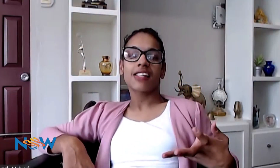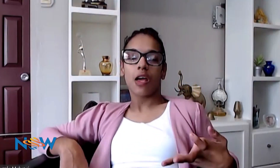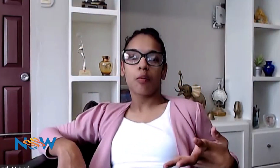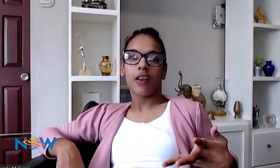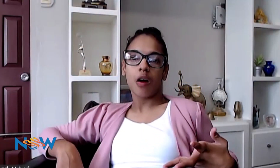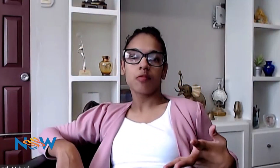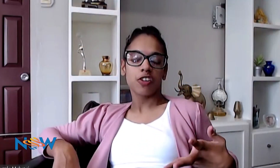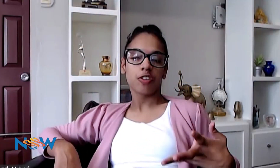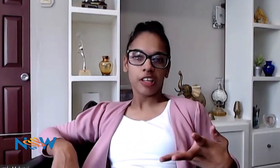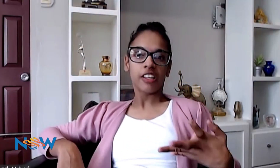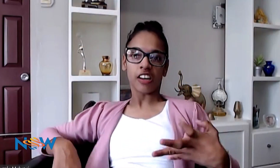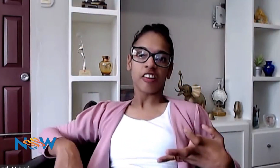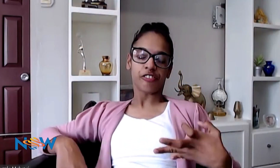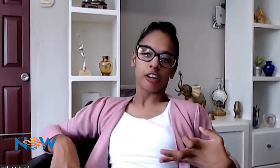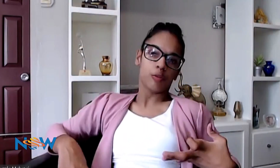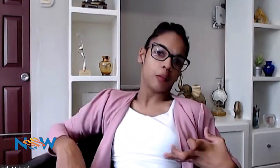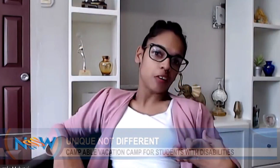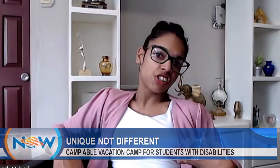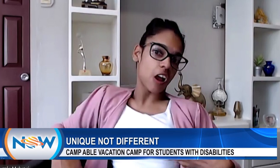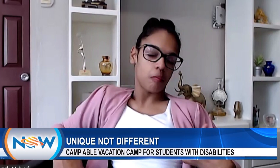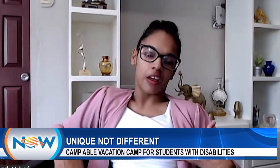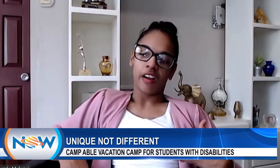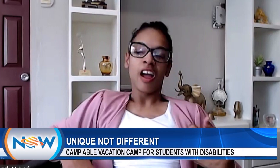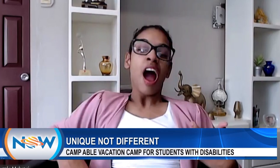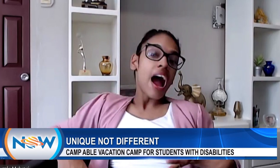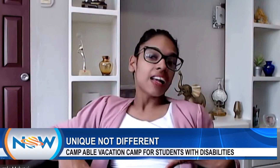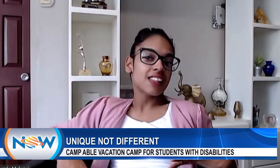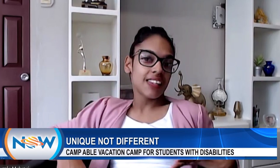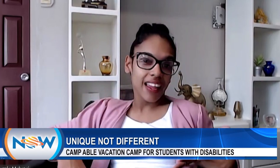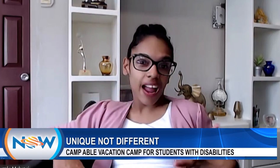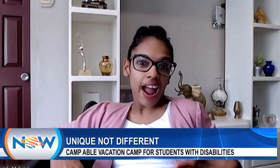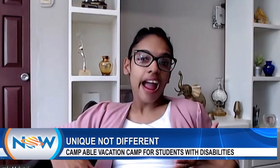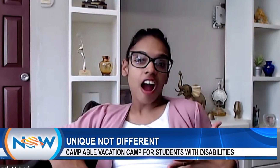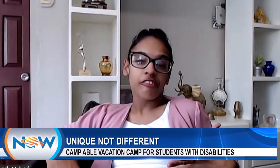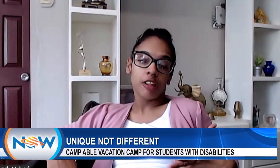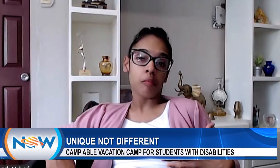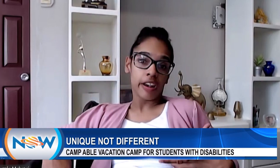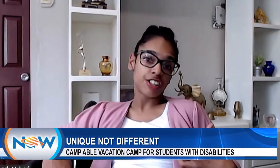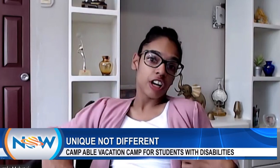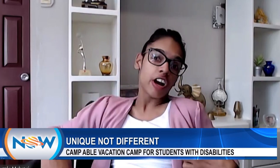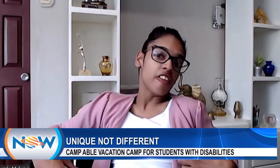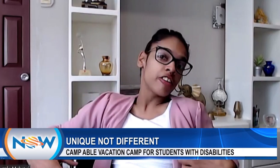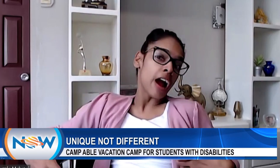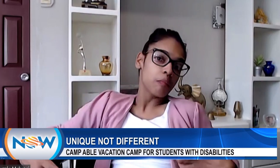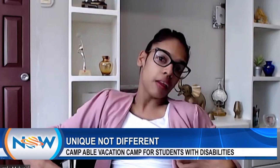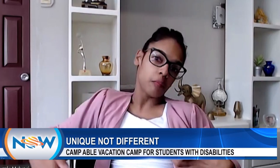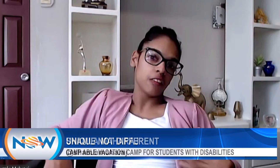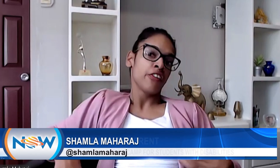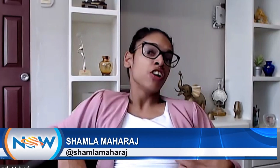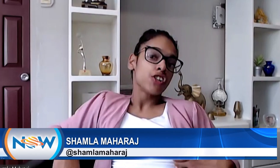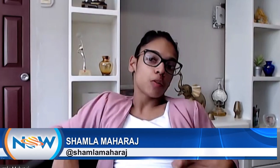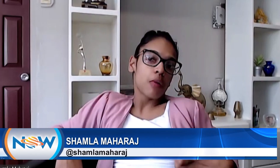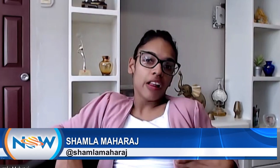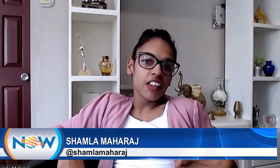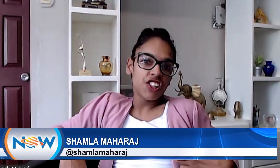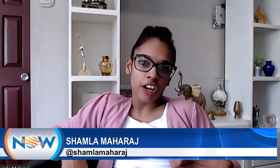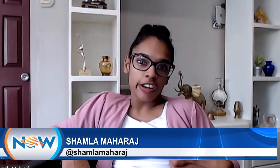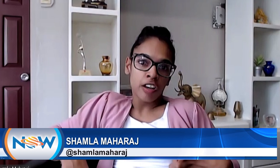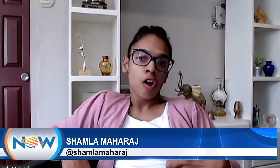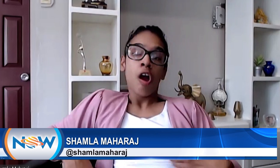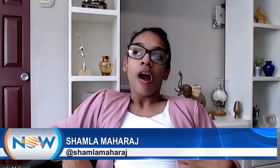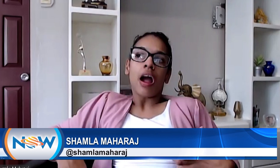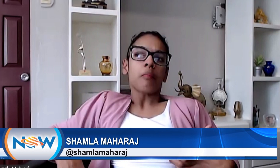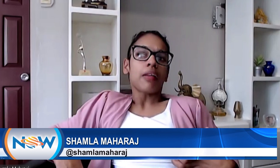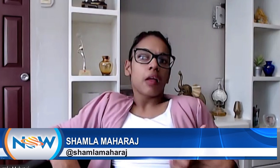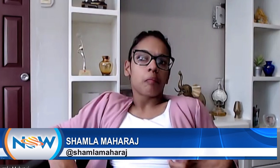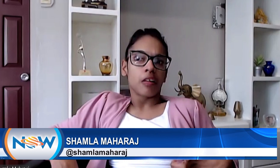Good morning, guys, and welcome to Unique Not Different with me, Shamla. And today I have the manager of Camp Able, Jamal